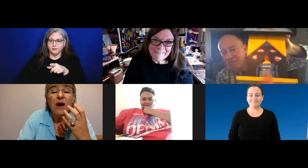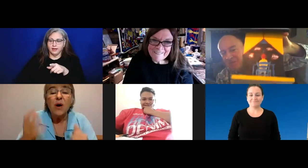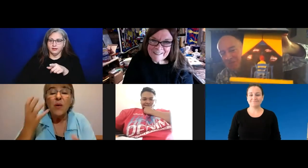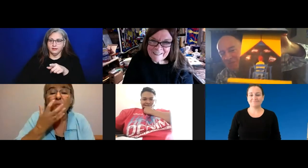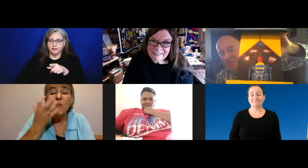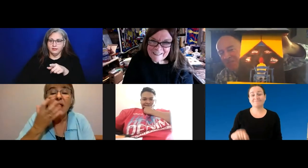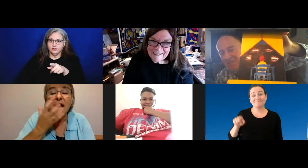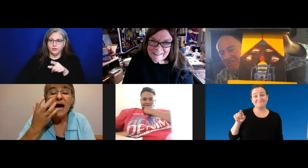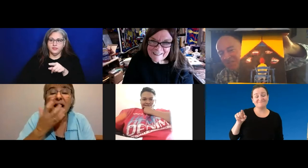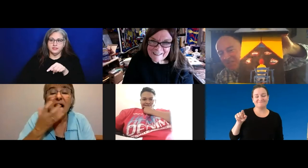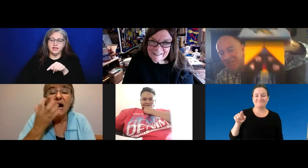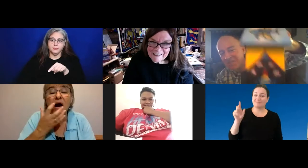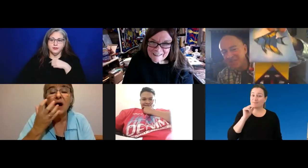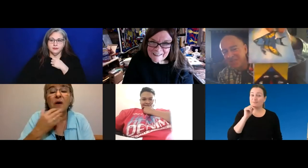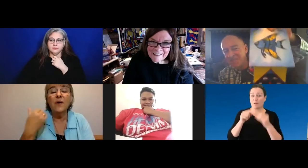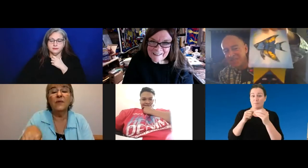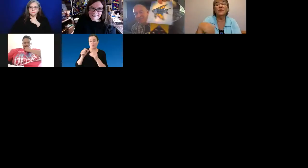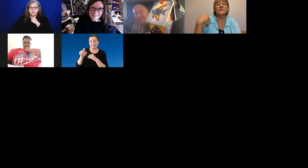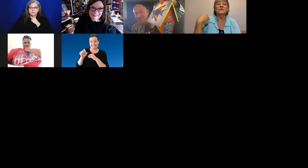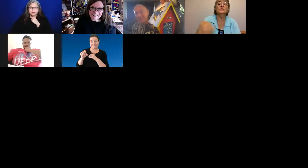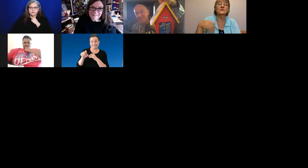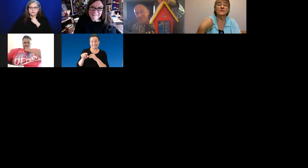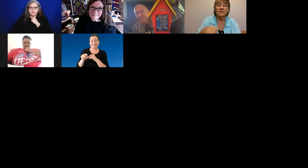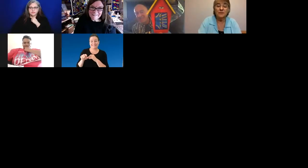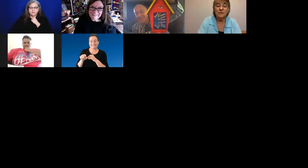talking about. Wow. The table.